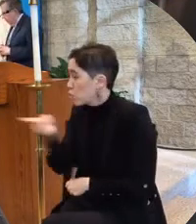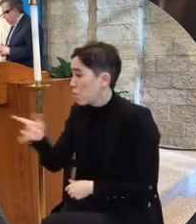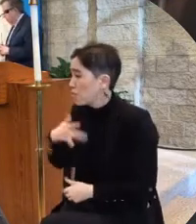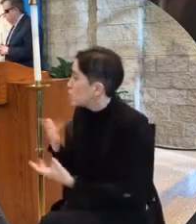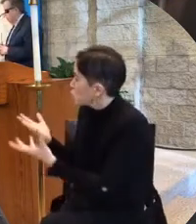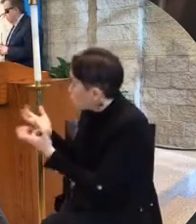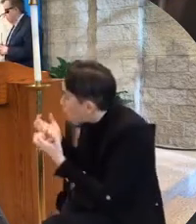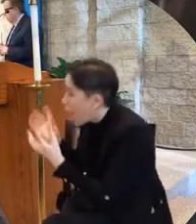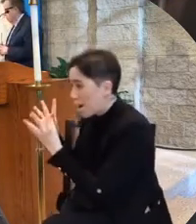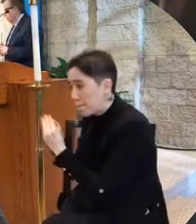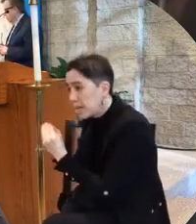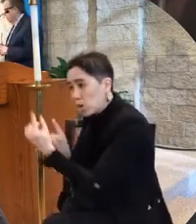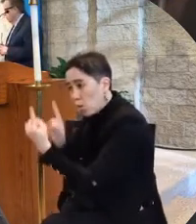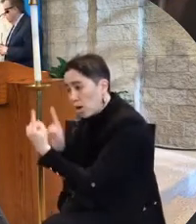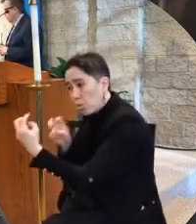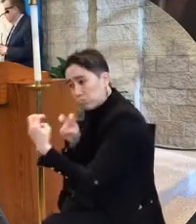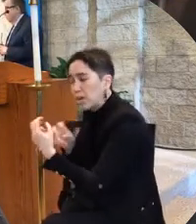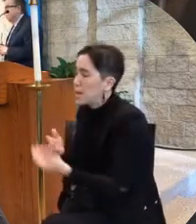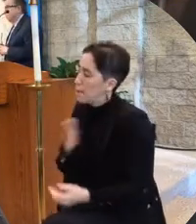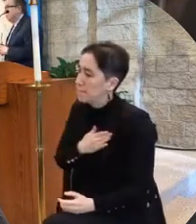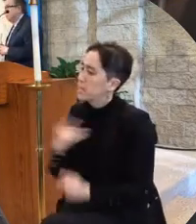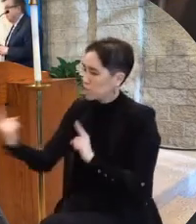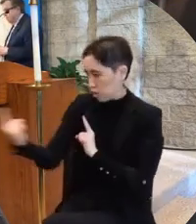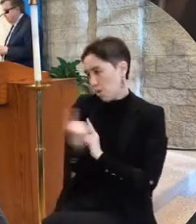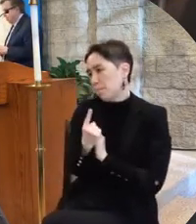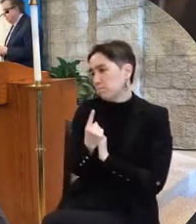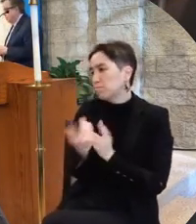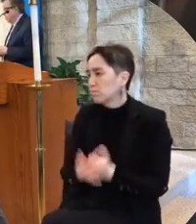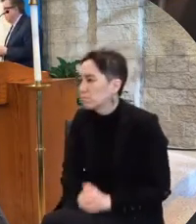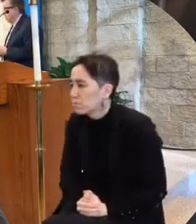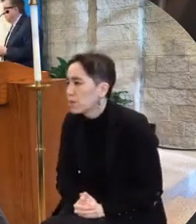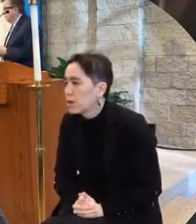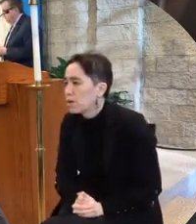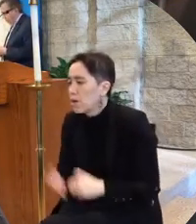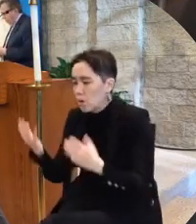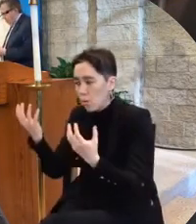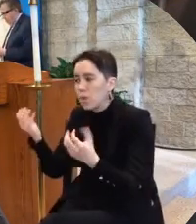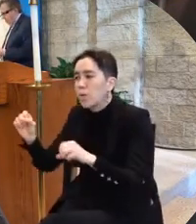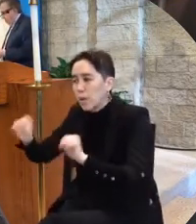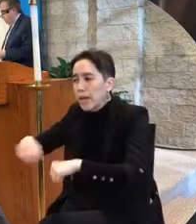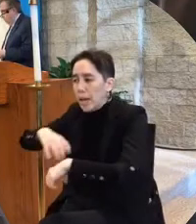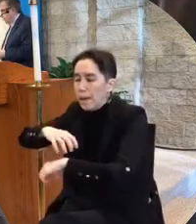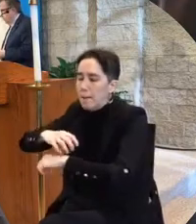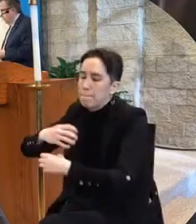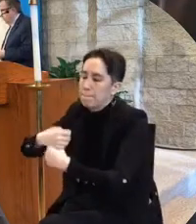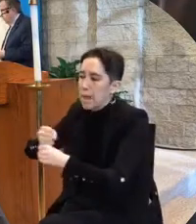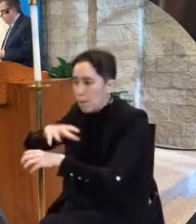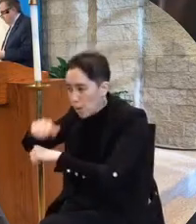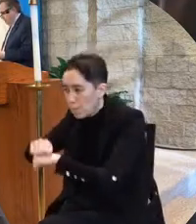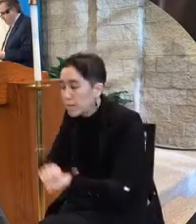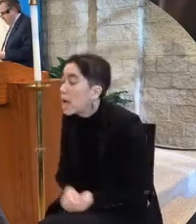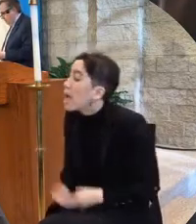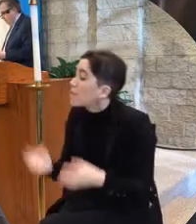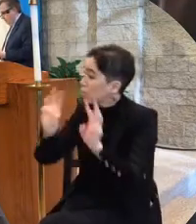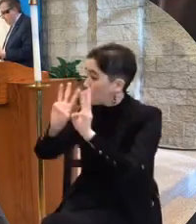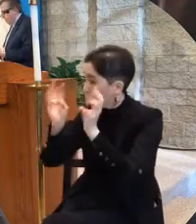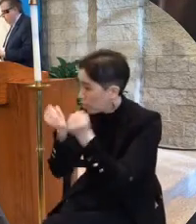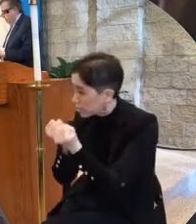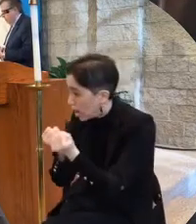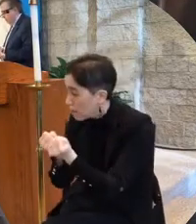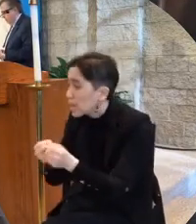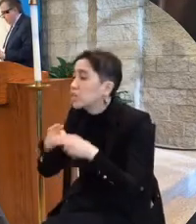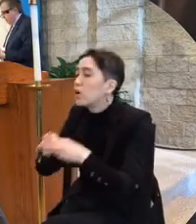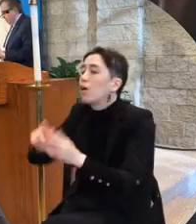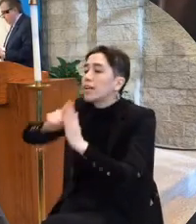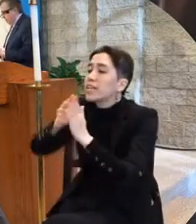me in the back. The workshop this afternoon, Keys to Abundant Living, which I think is a wonderful support for the Prosperity